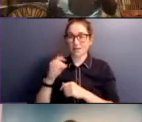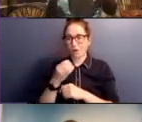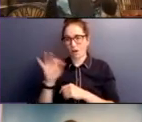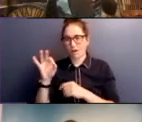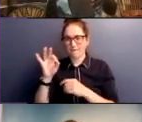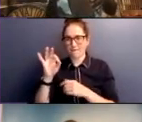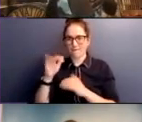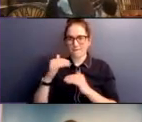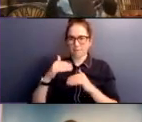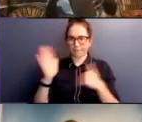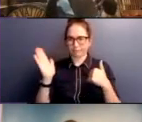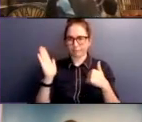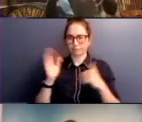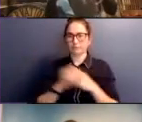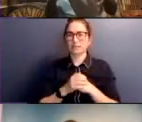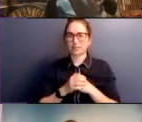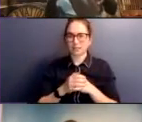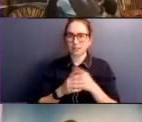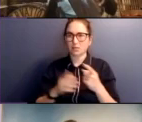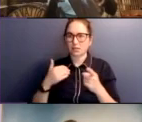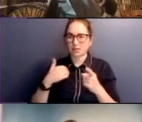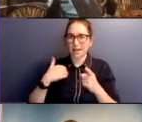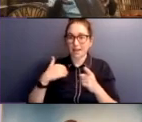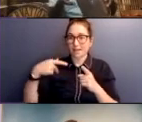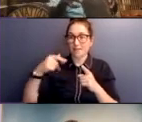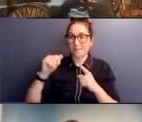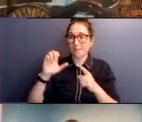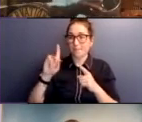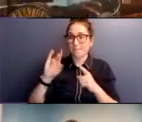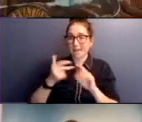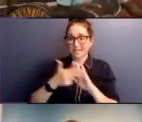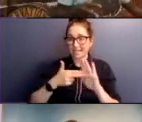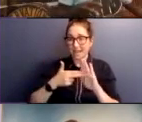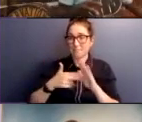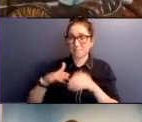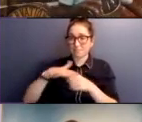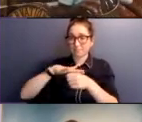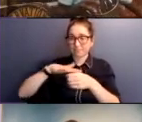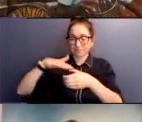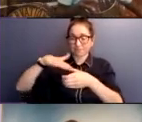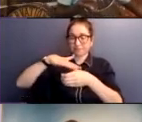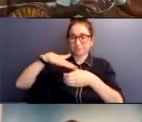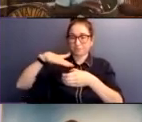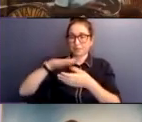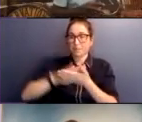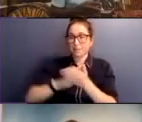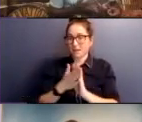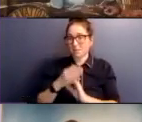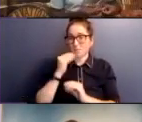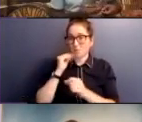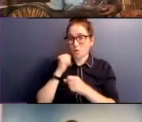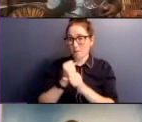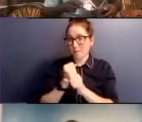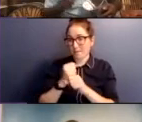And on the top, the skin is simply packing tape. It's just packing tape. It becomes your homemade drum.